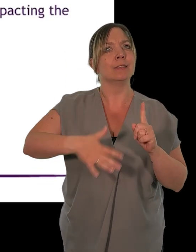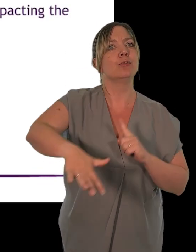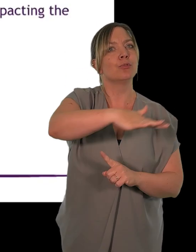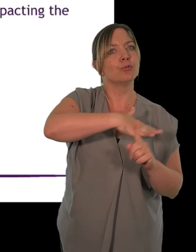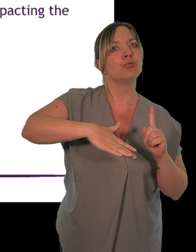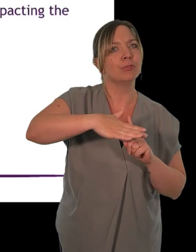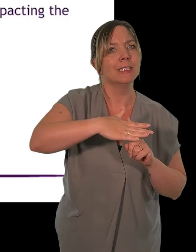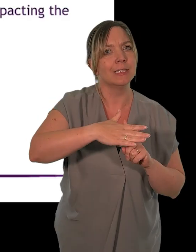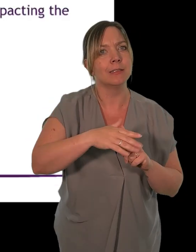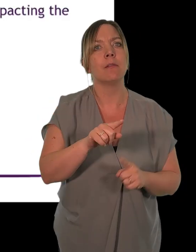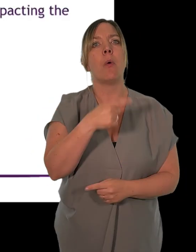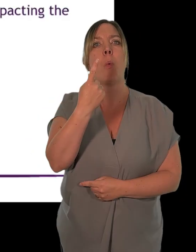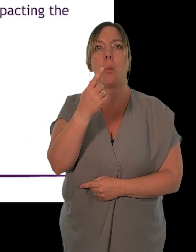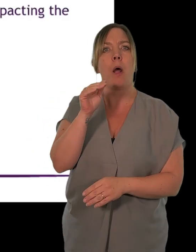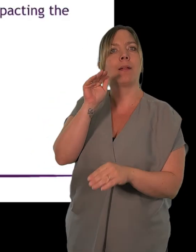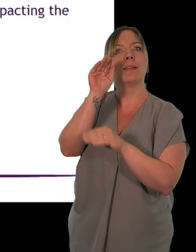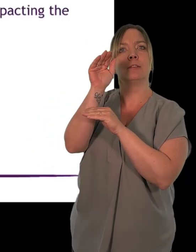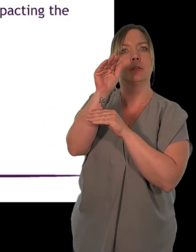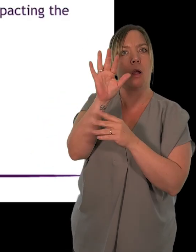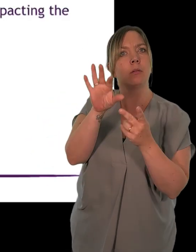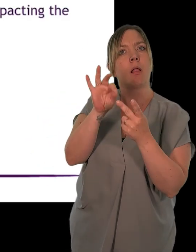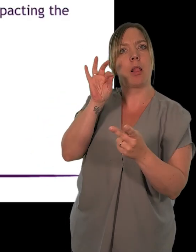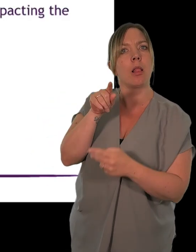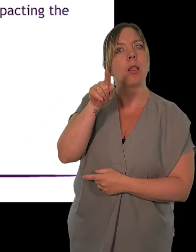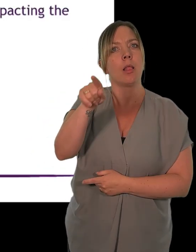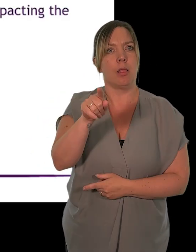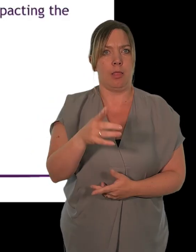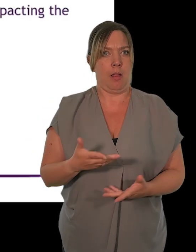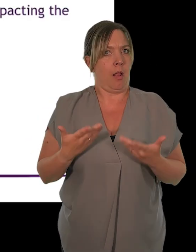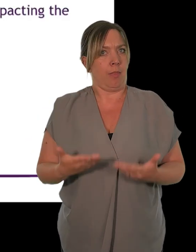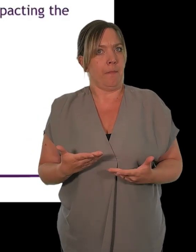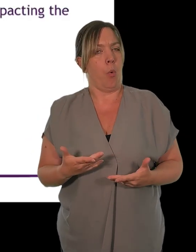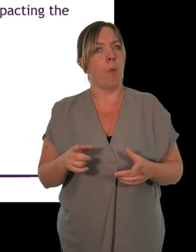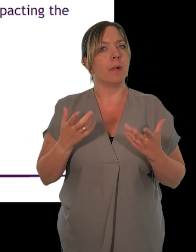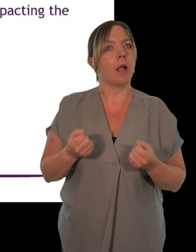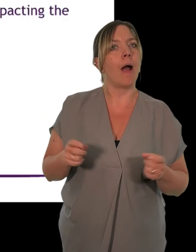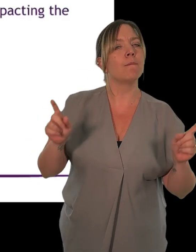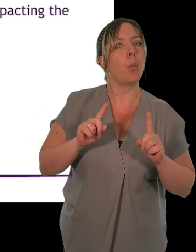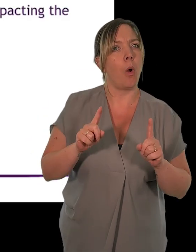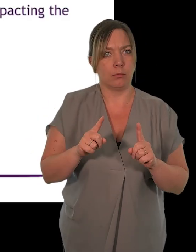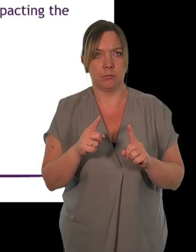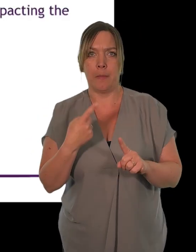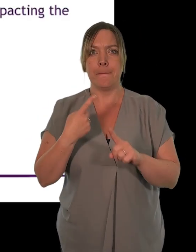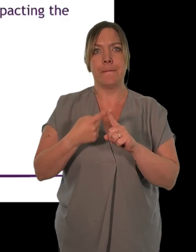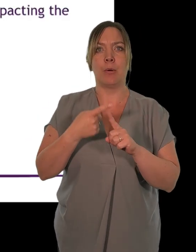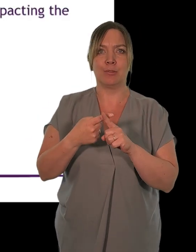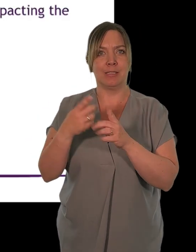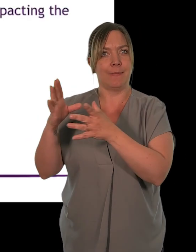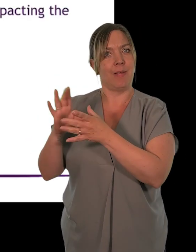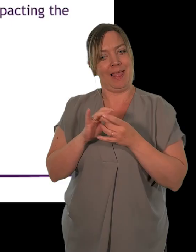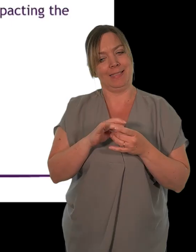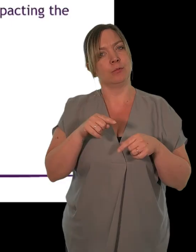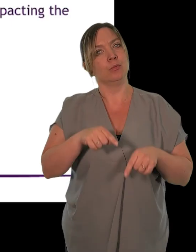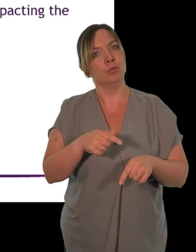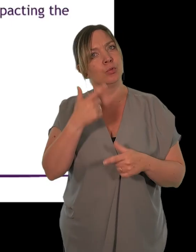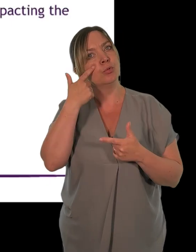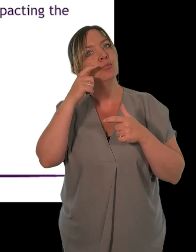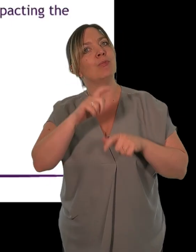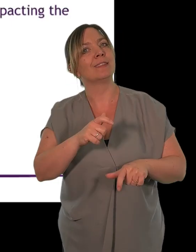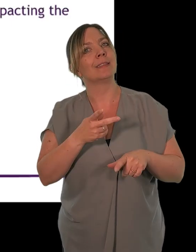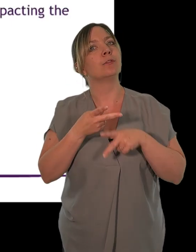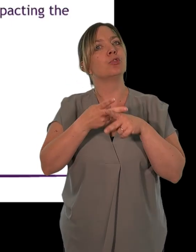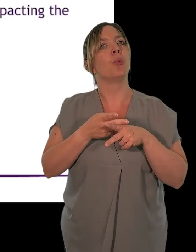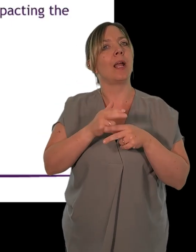industry. This question focuses on external factors and the impact of these. You should start by deciding